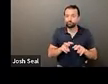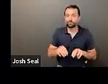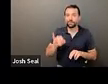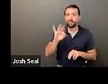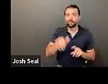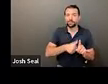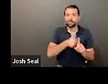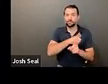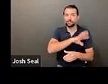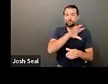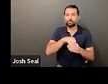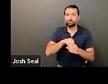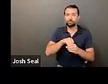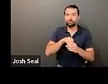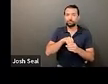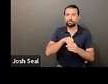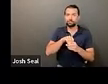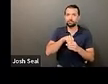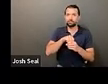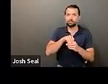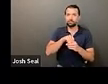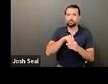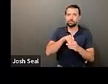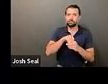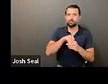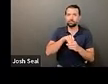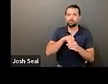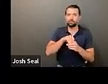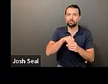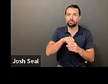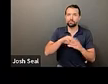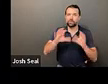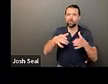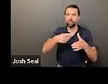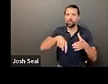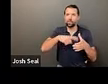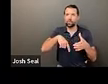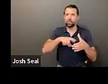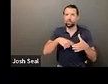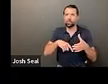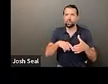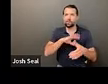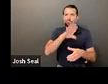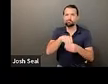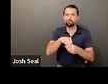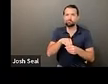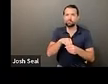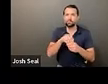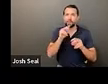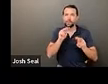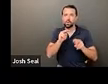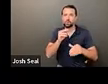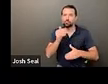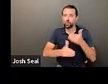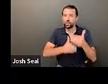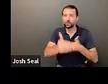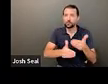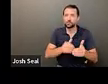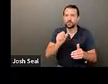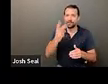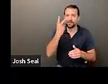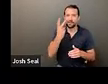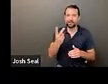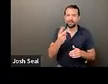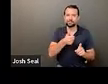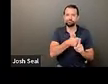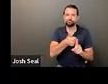IEP quick reference document, we are going to dig into that as part of this presentation, so I won't spend too much time here.